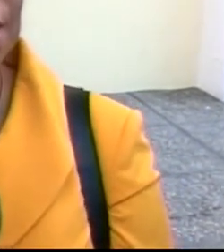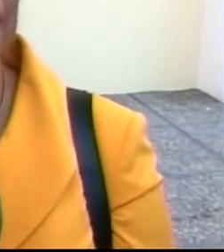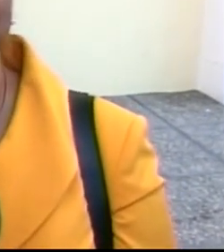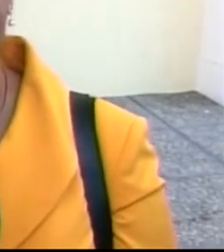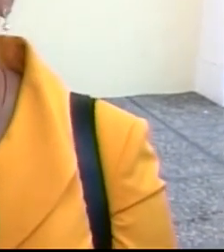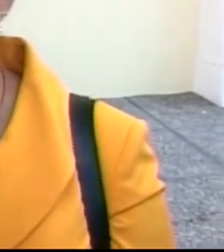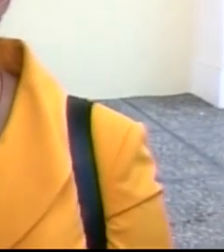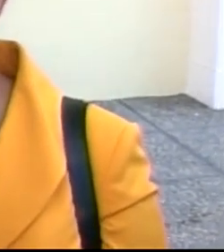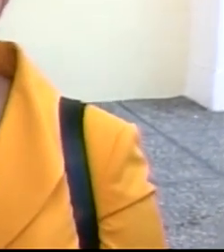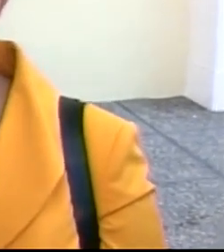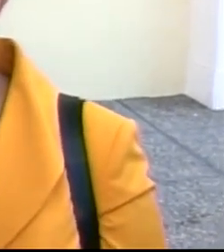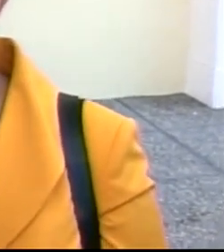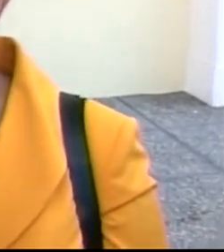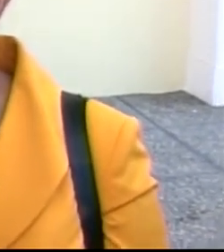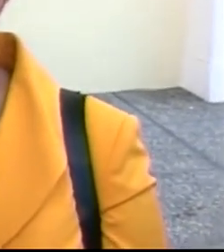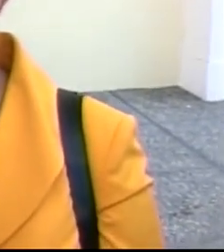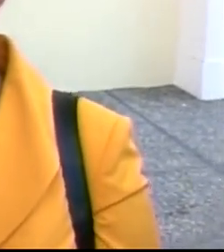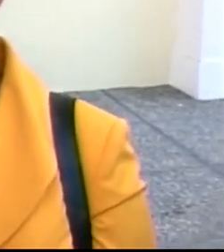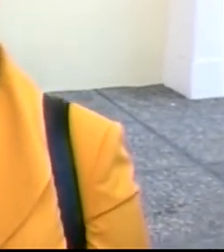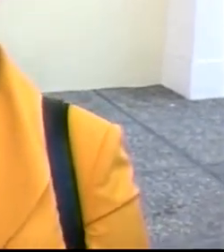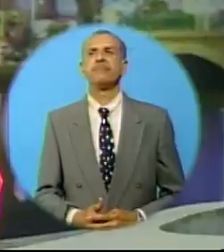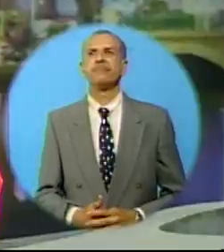counsel and prepare myself accordingly.